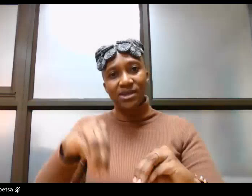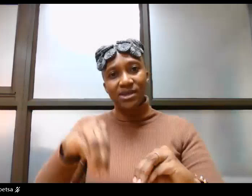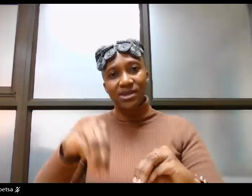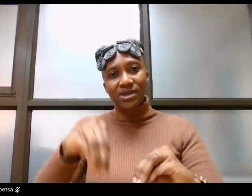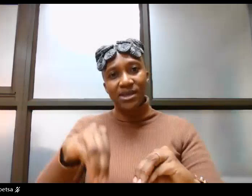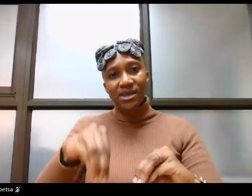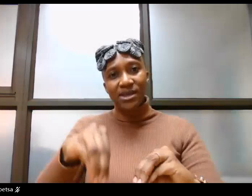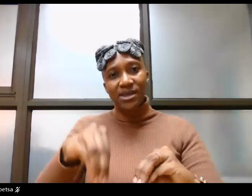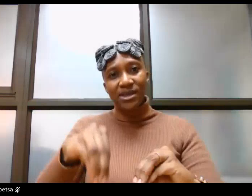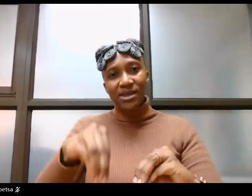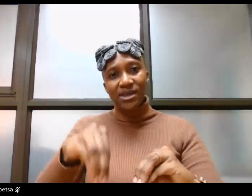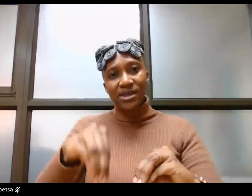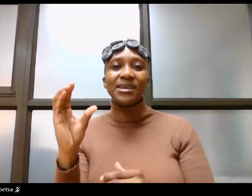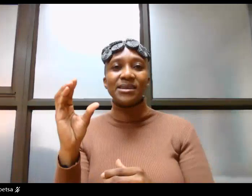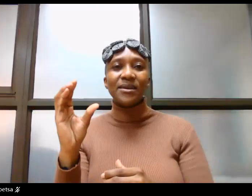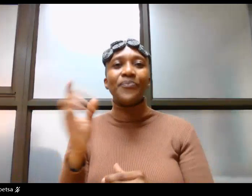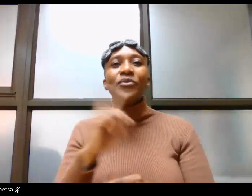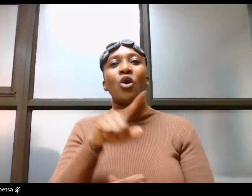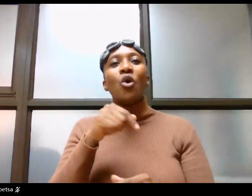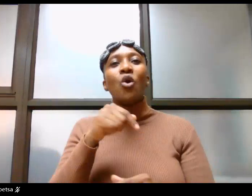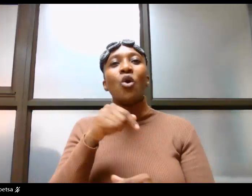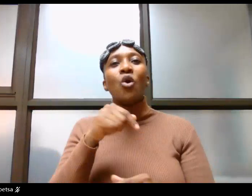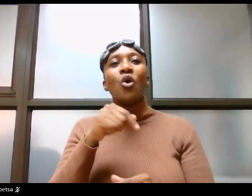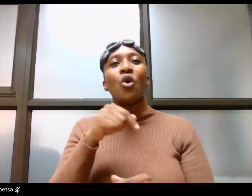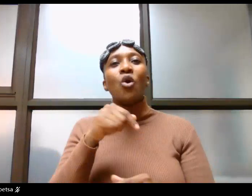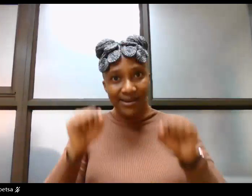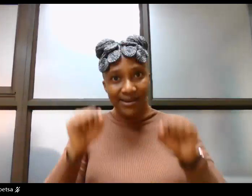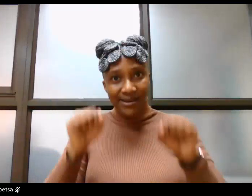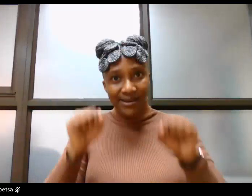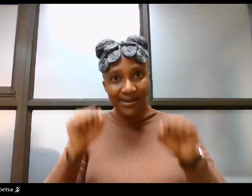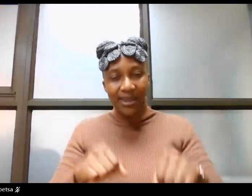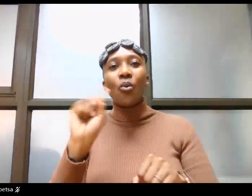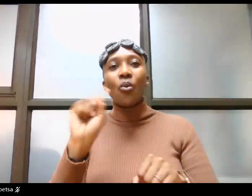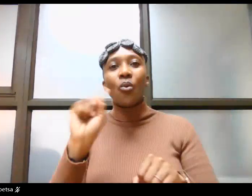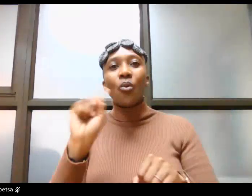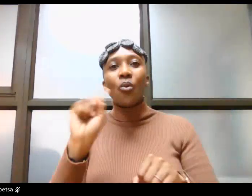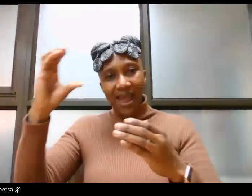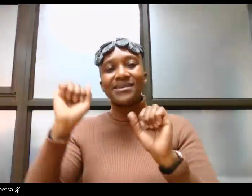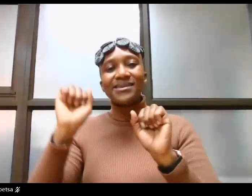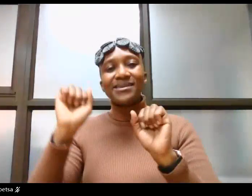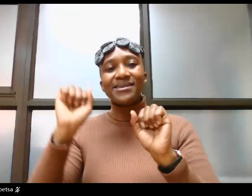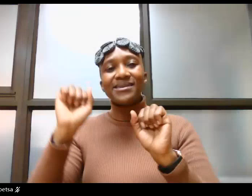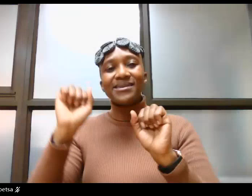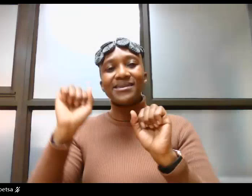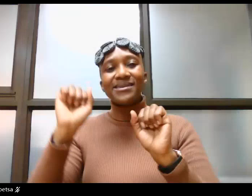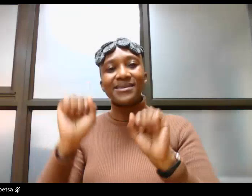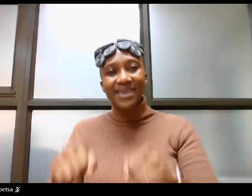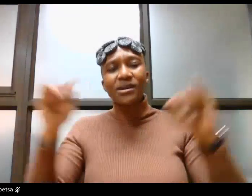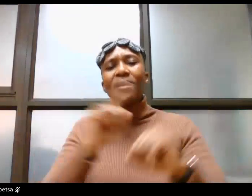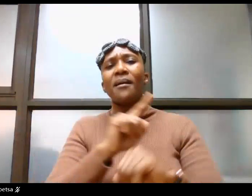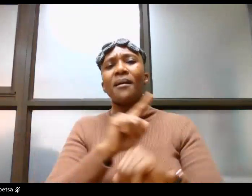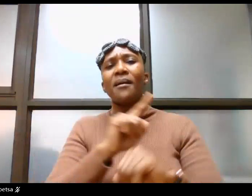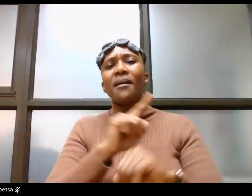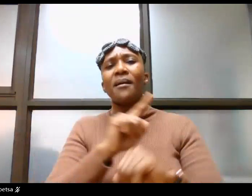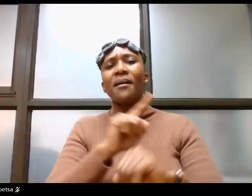do agree that we have been colonized in terms of information, but still that information is